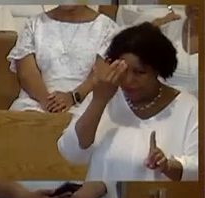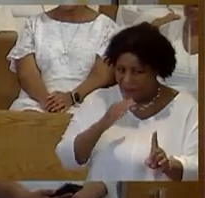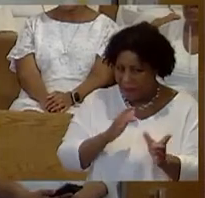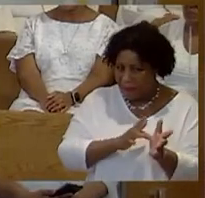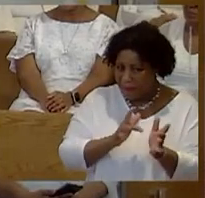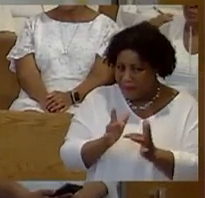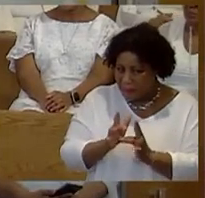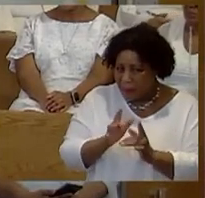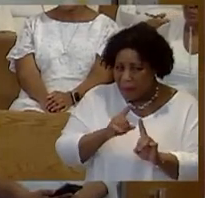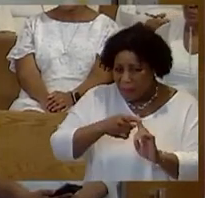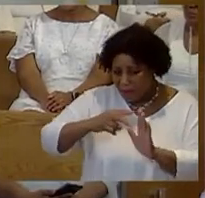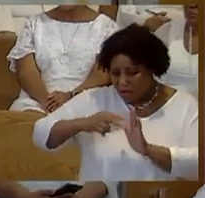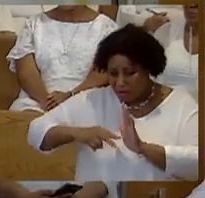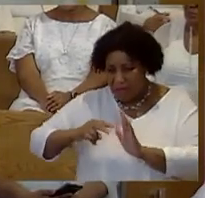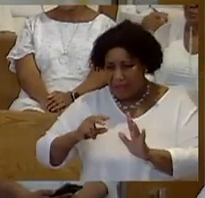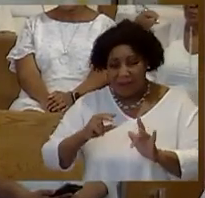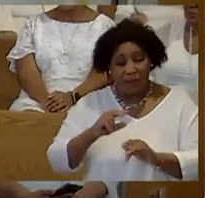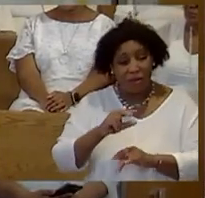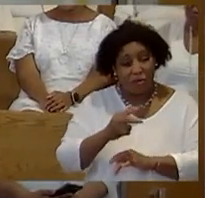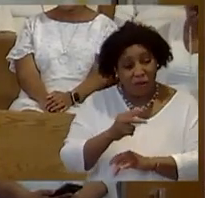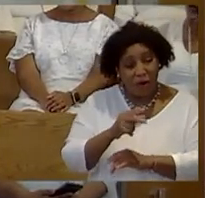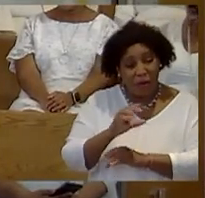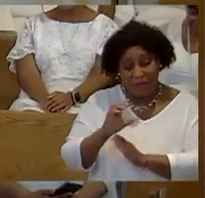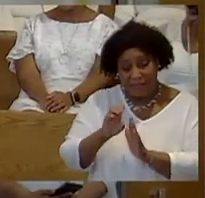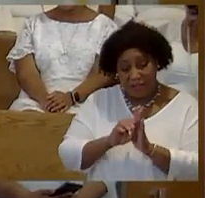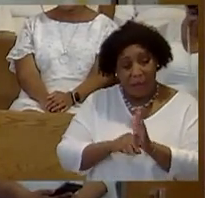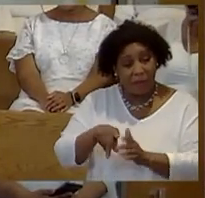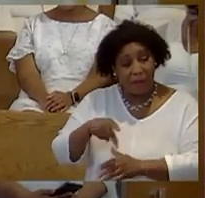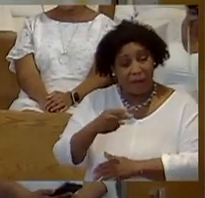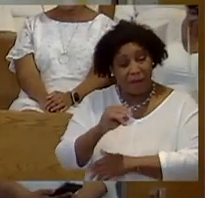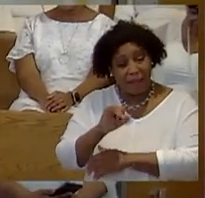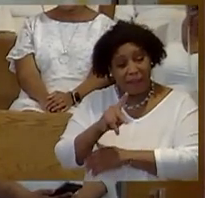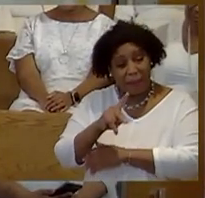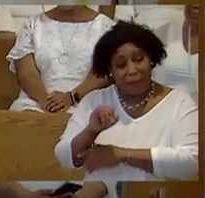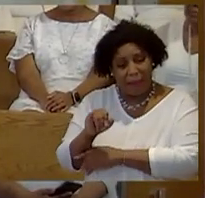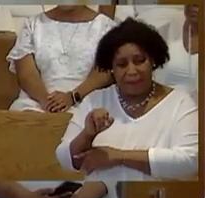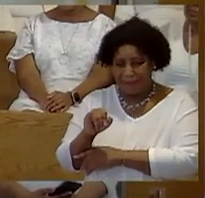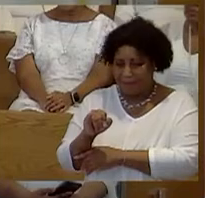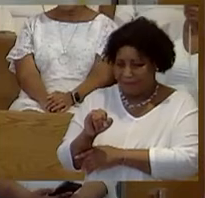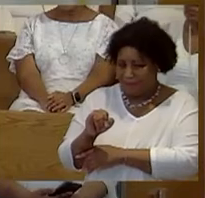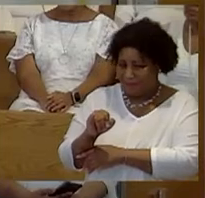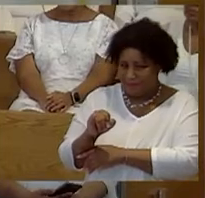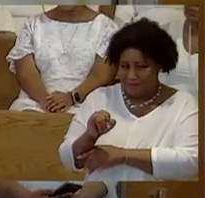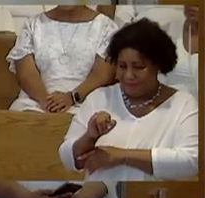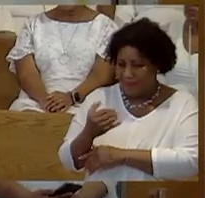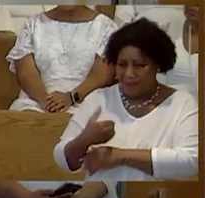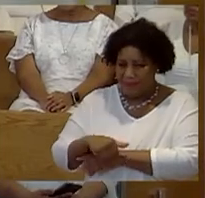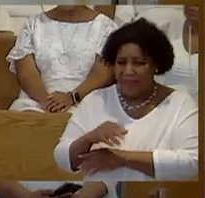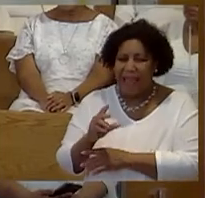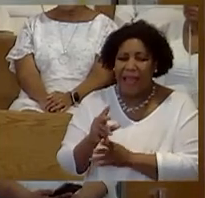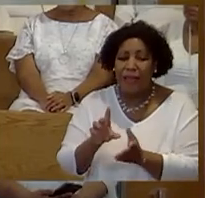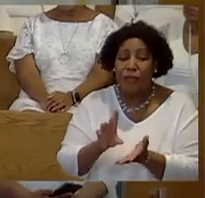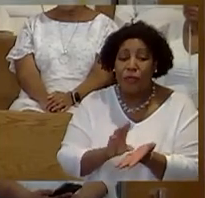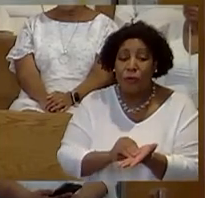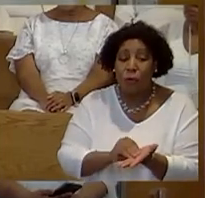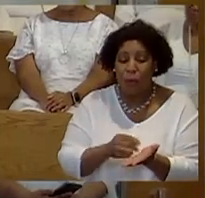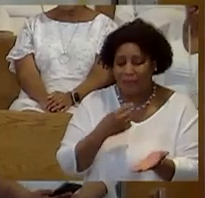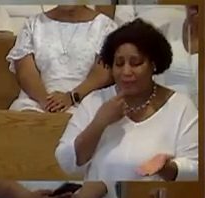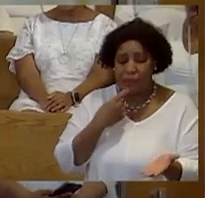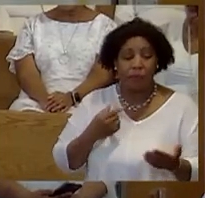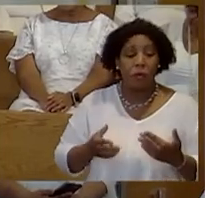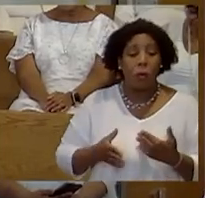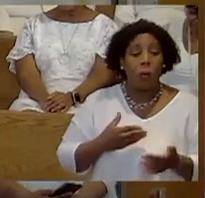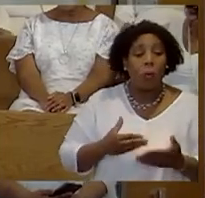you read third chapter of the book of Philippi, it's a note here that says, but whatever,